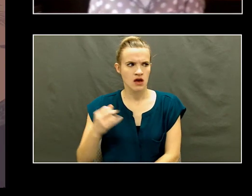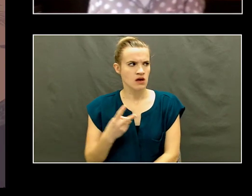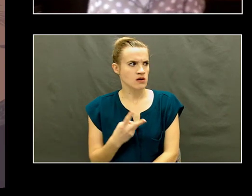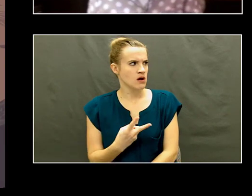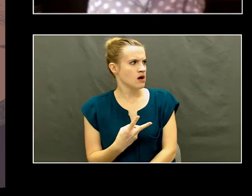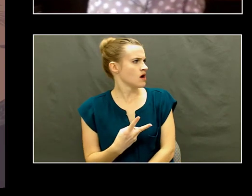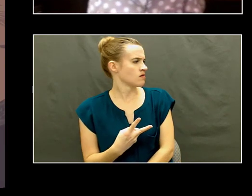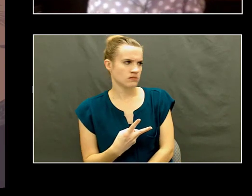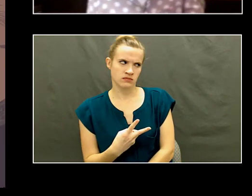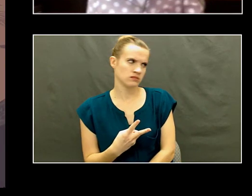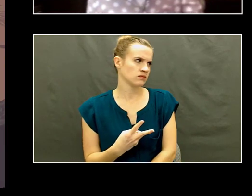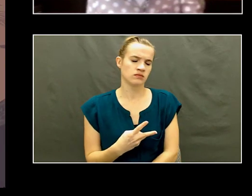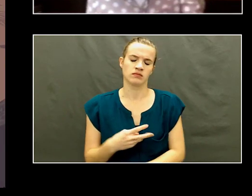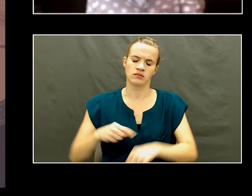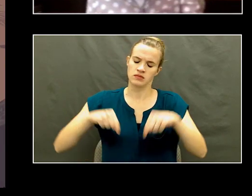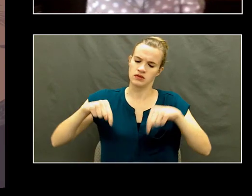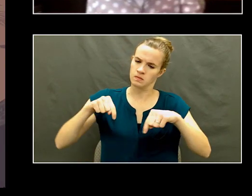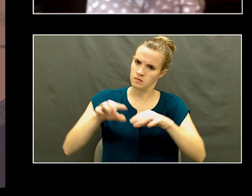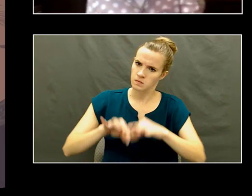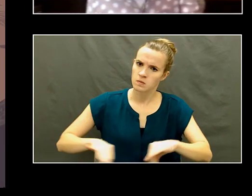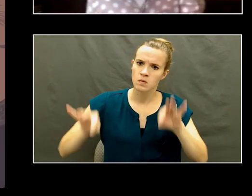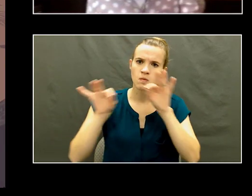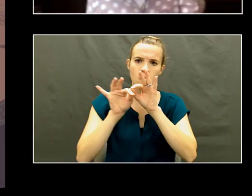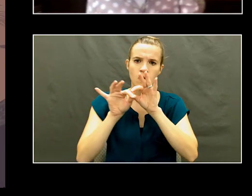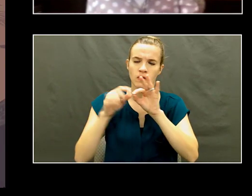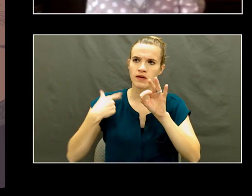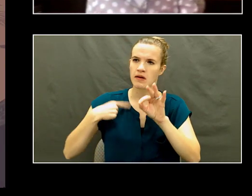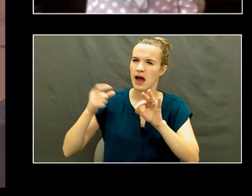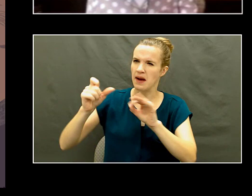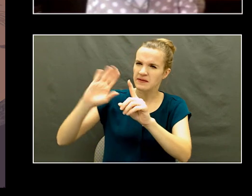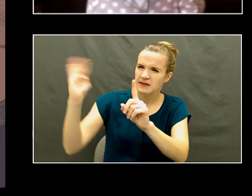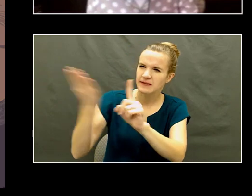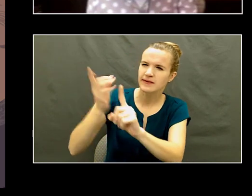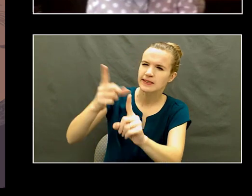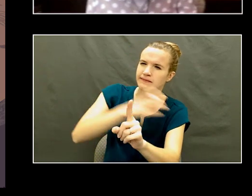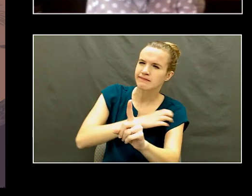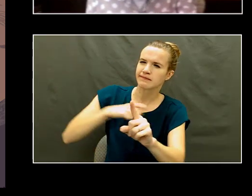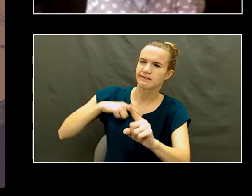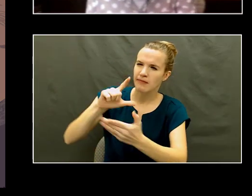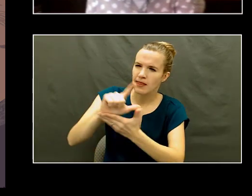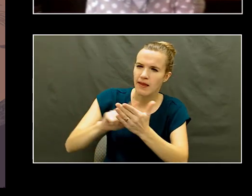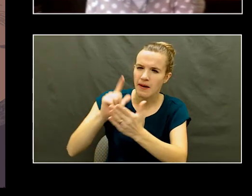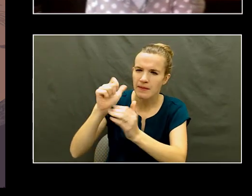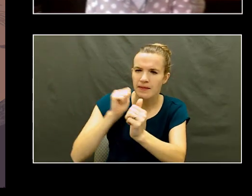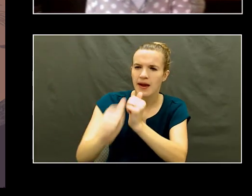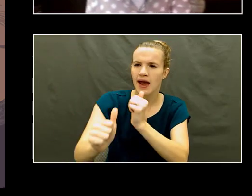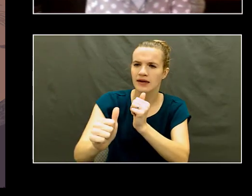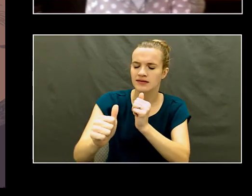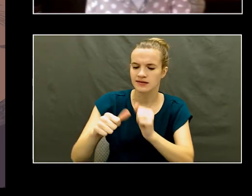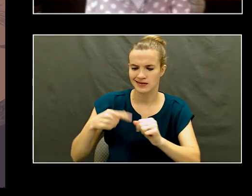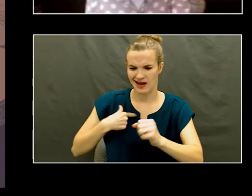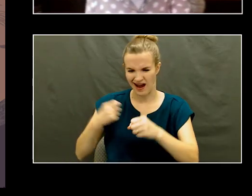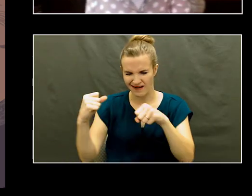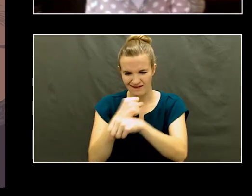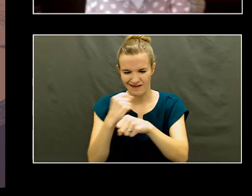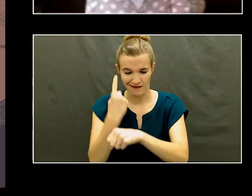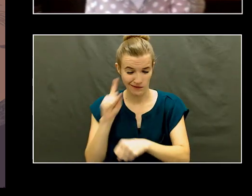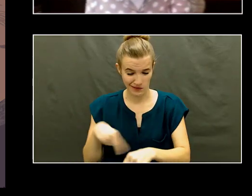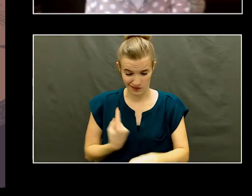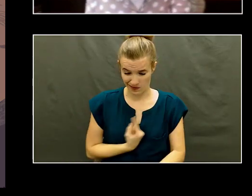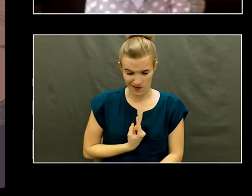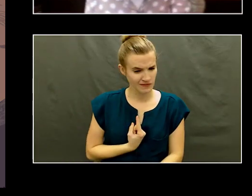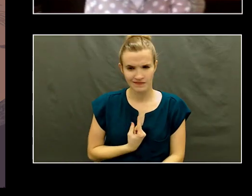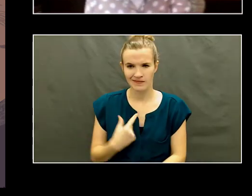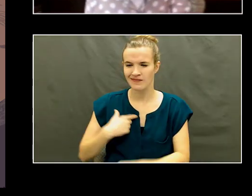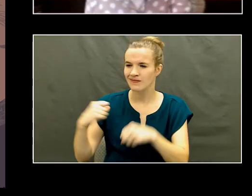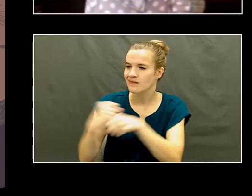Jennifer knows this is not just about her. It's about her friends at school who were shut out of the cafeteria at